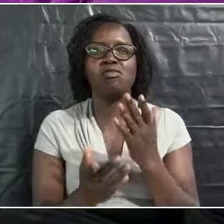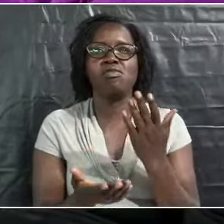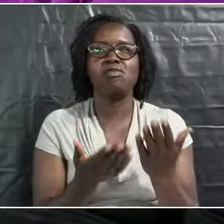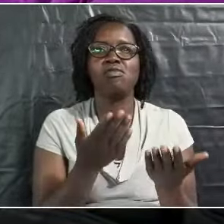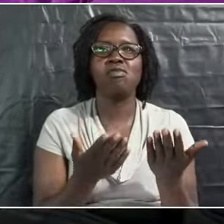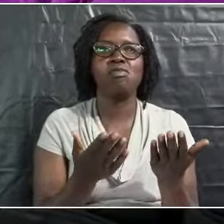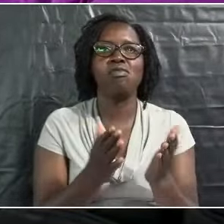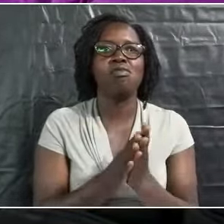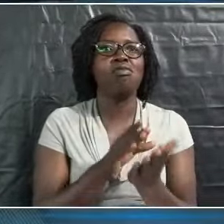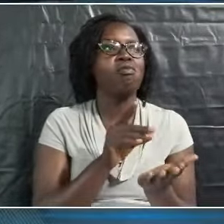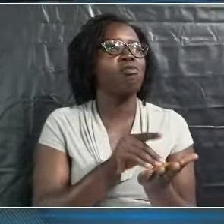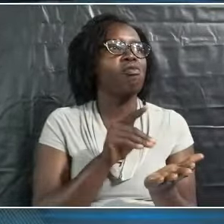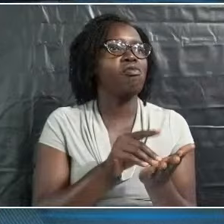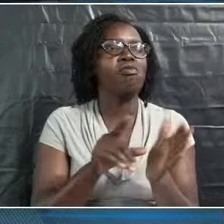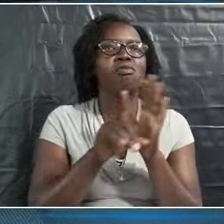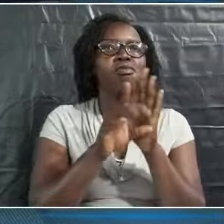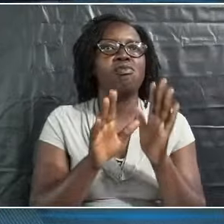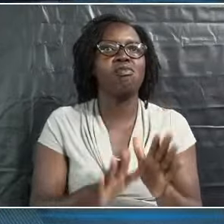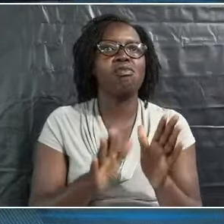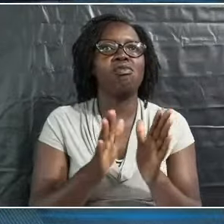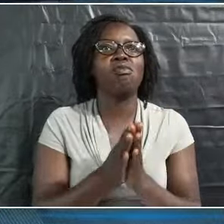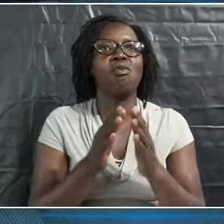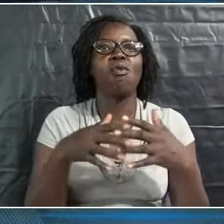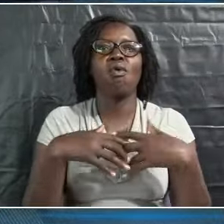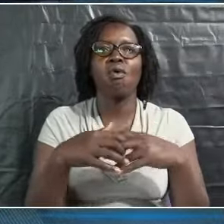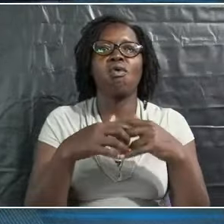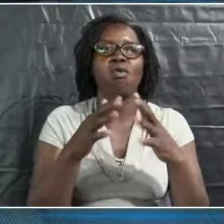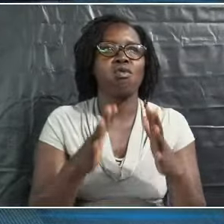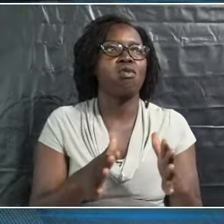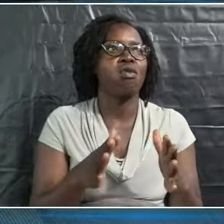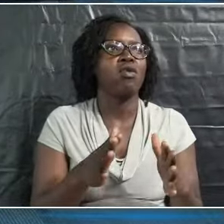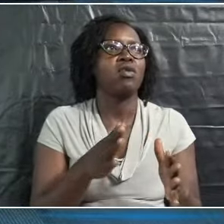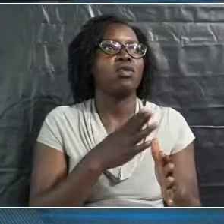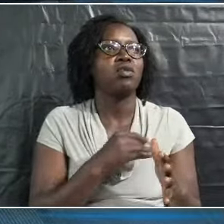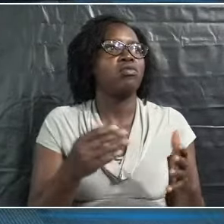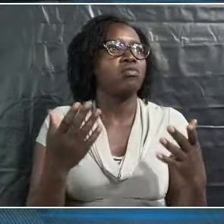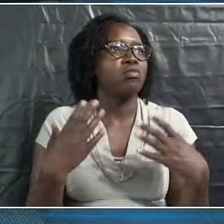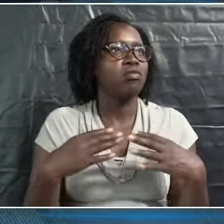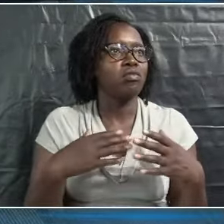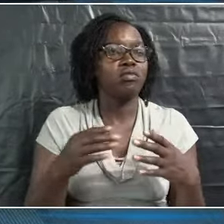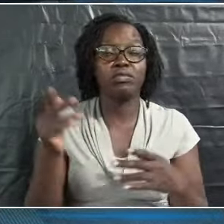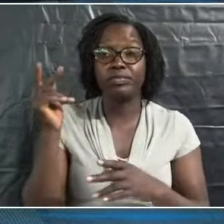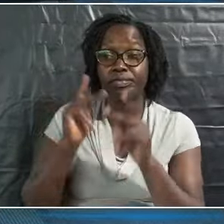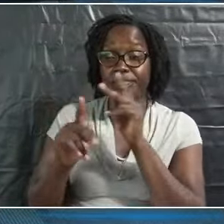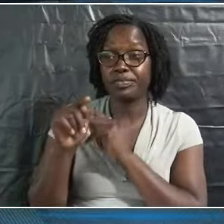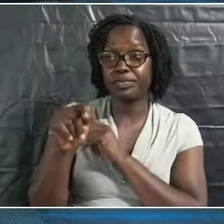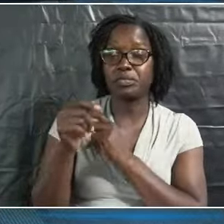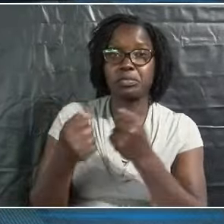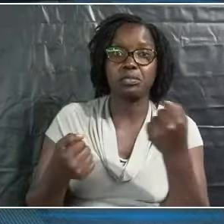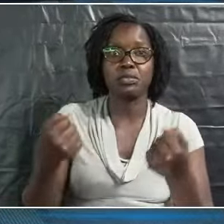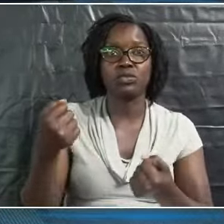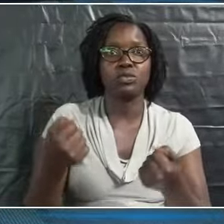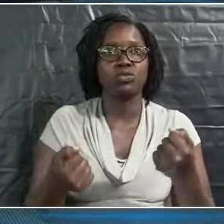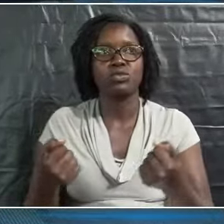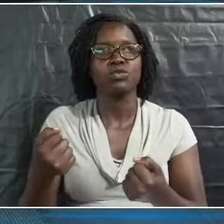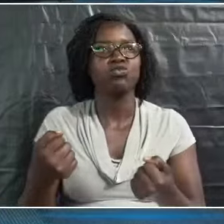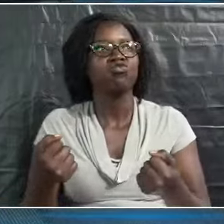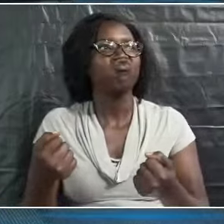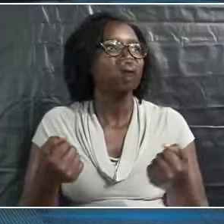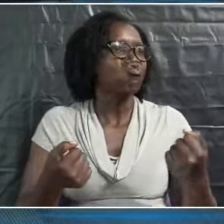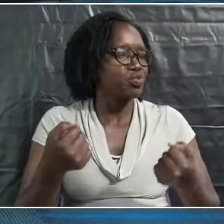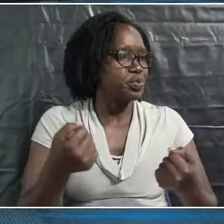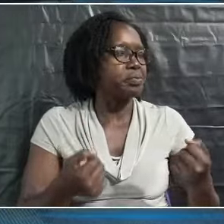a medical doctor, you are a lawyer, you are an engineer. And the people in that profession drive this type of a